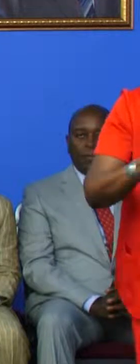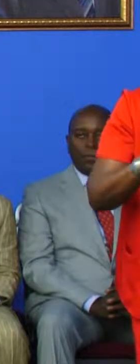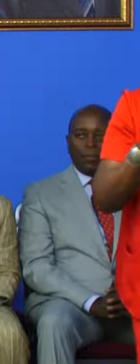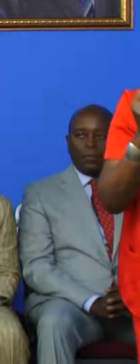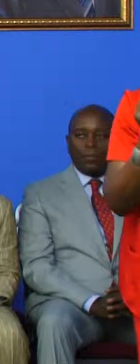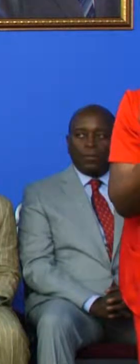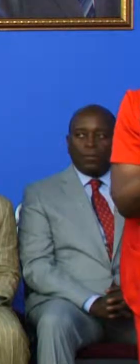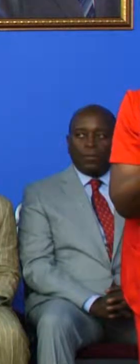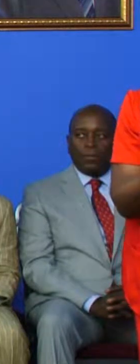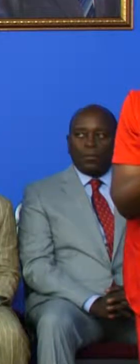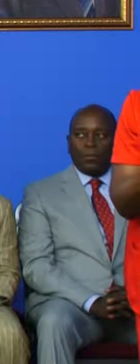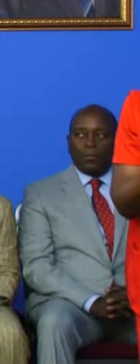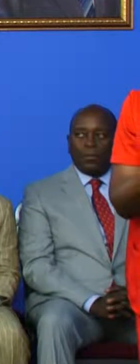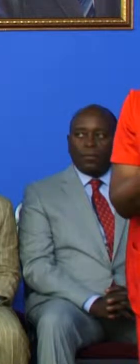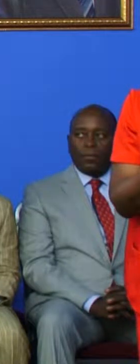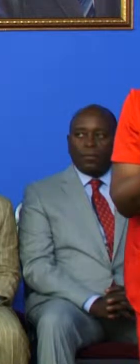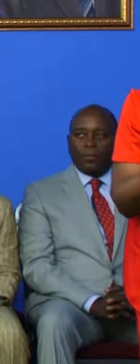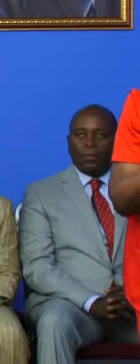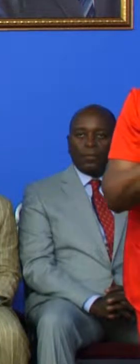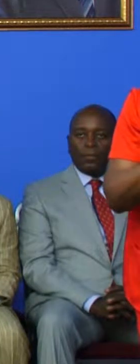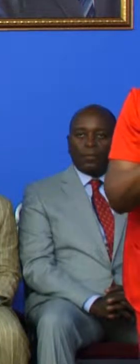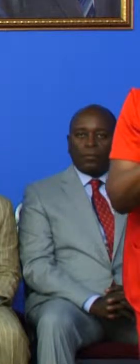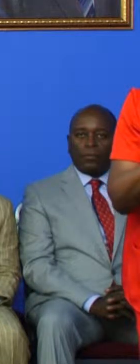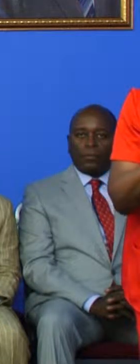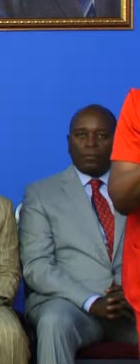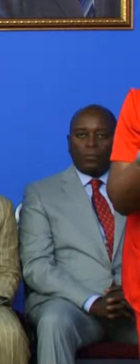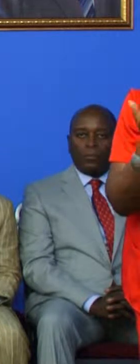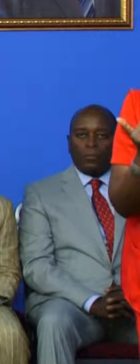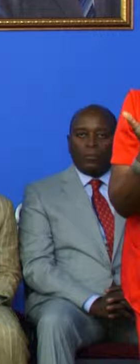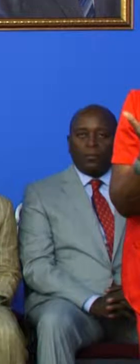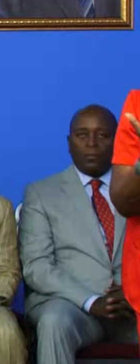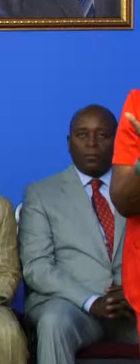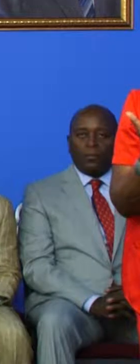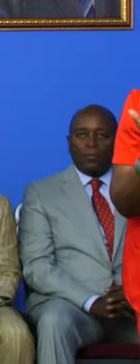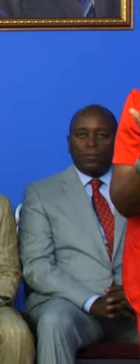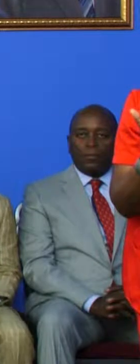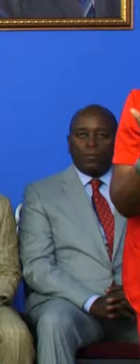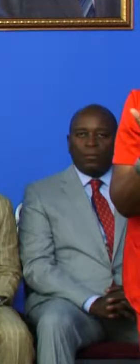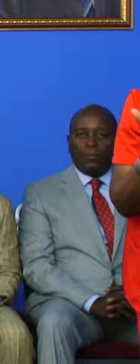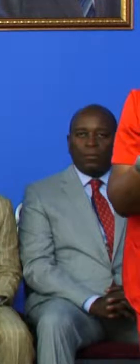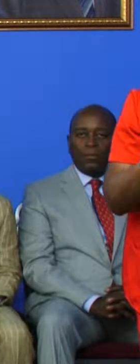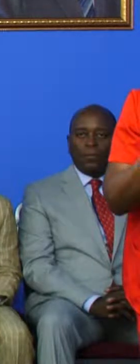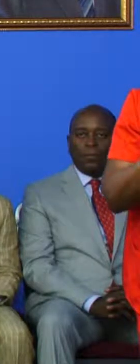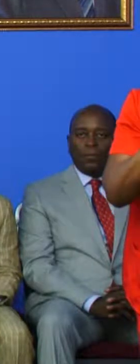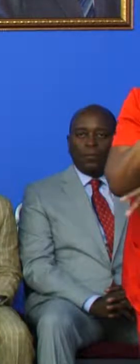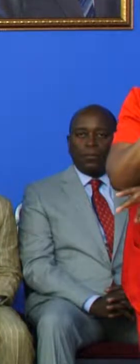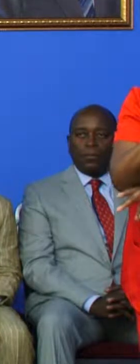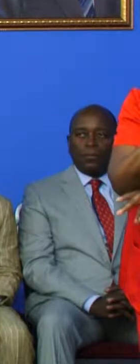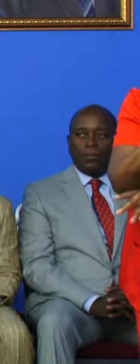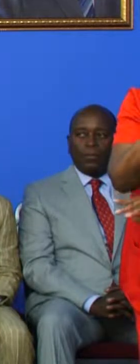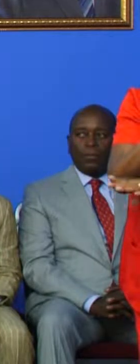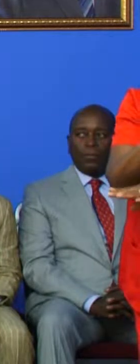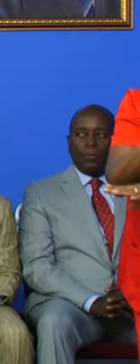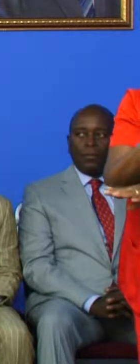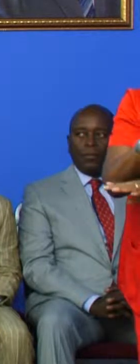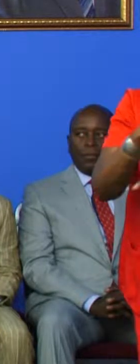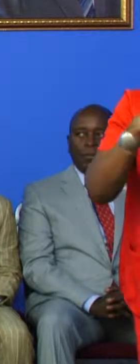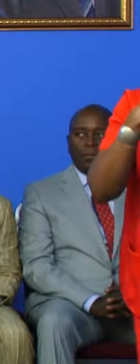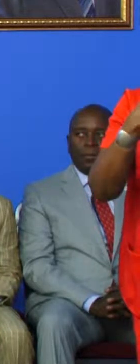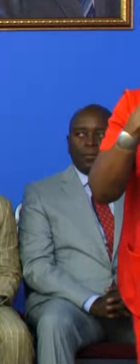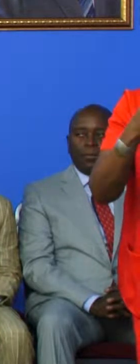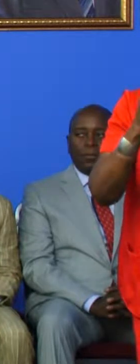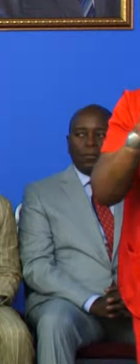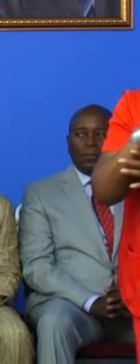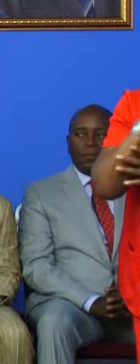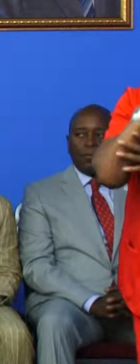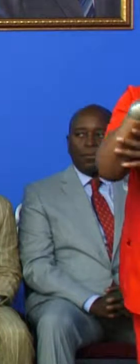play today, July 22nd at 2 p.m., an announcement will be made each